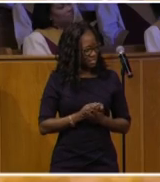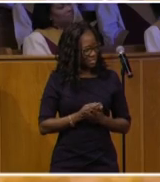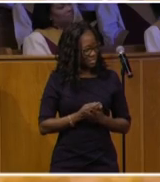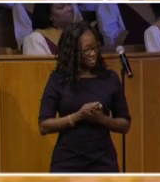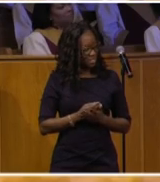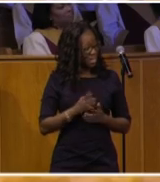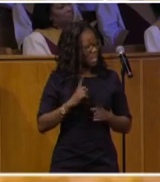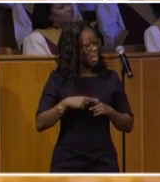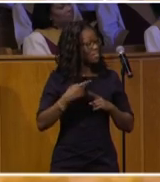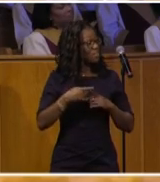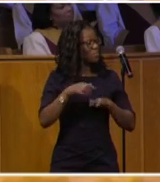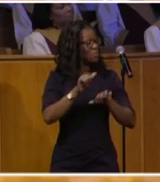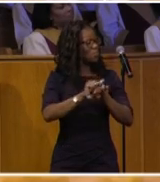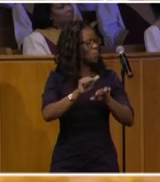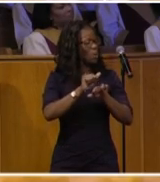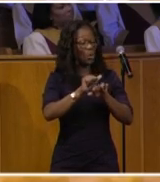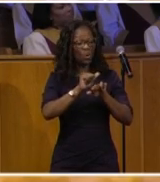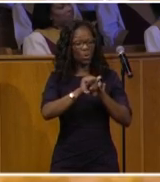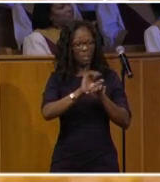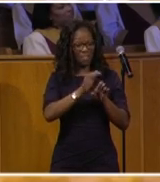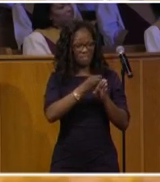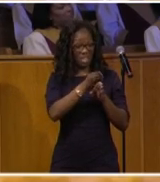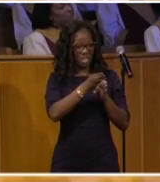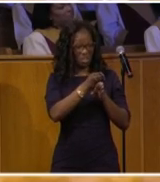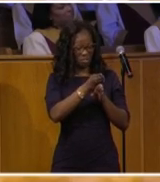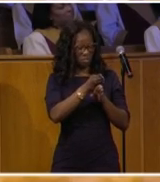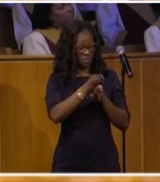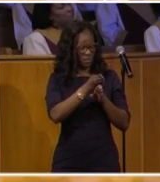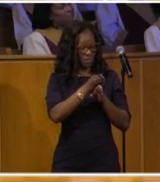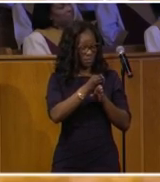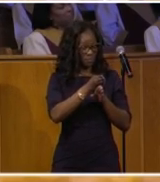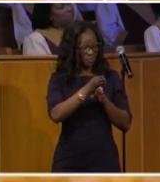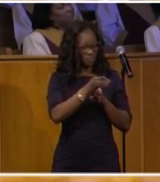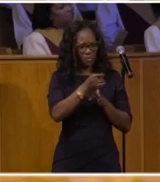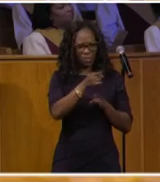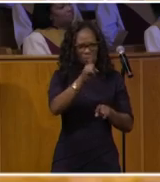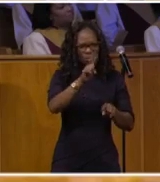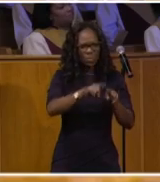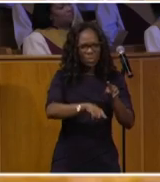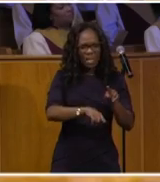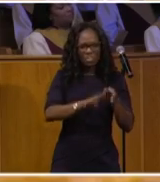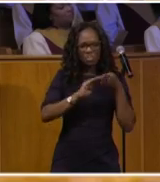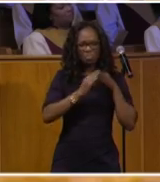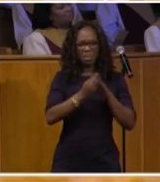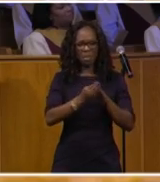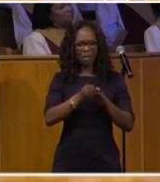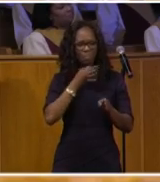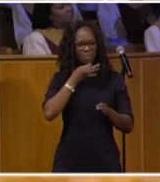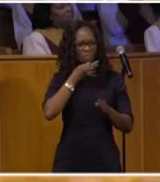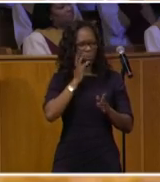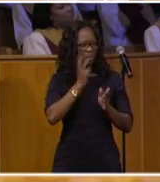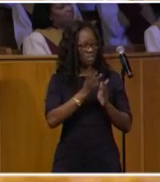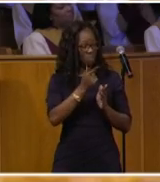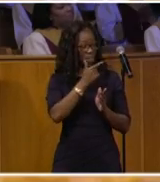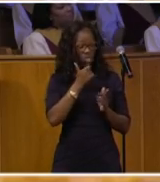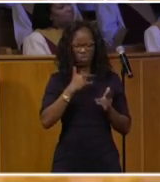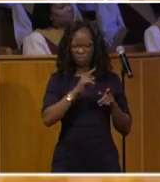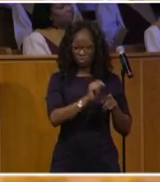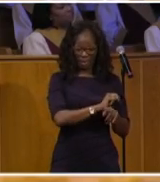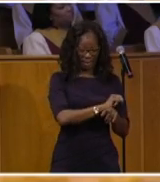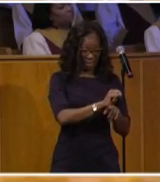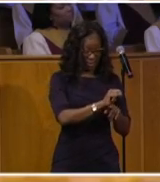And then there's work in the field. You can't just be an expert witness because you have the